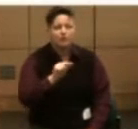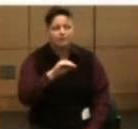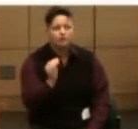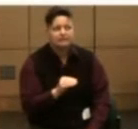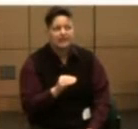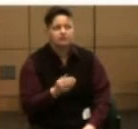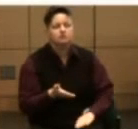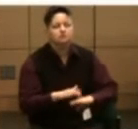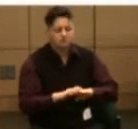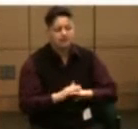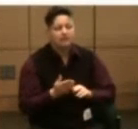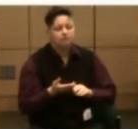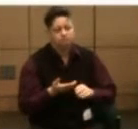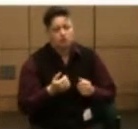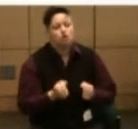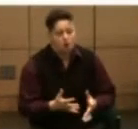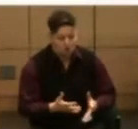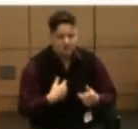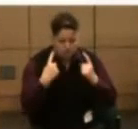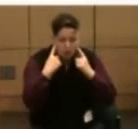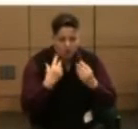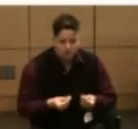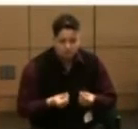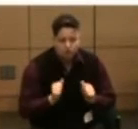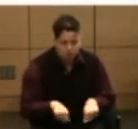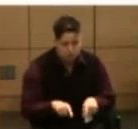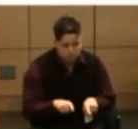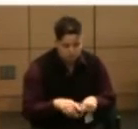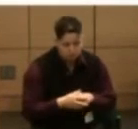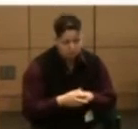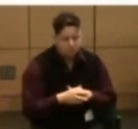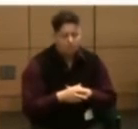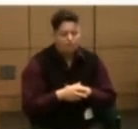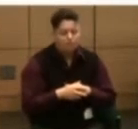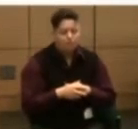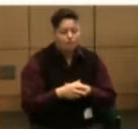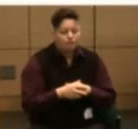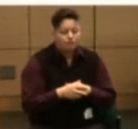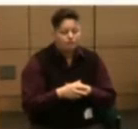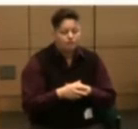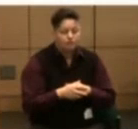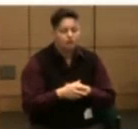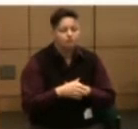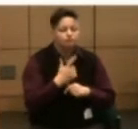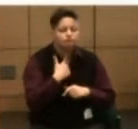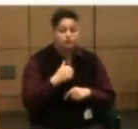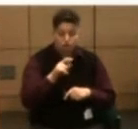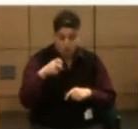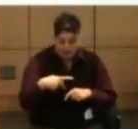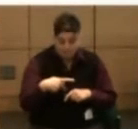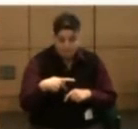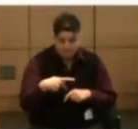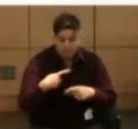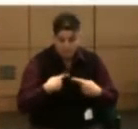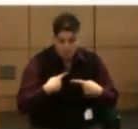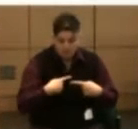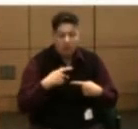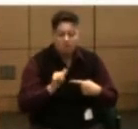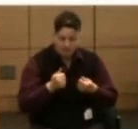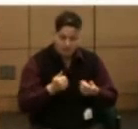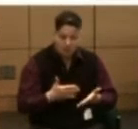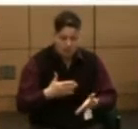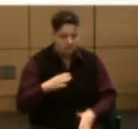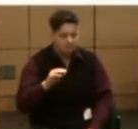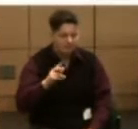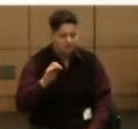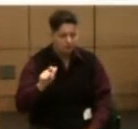And so we do definitely want to pay attention to that. As I mentioned earlier, Streptococcus pneumoniae is a big cause of bacterial meningitis and